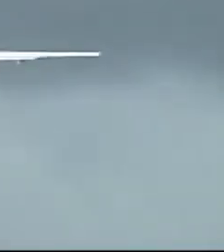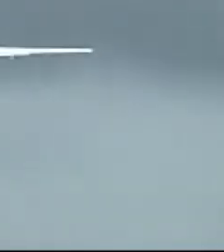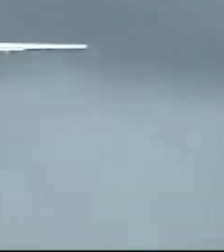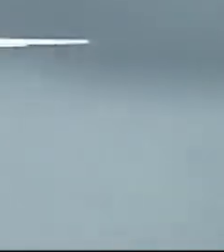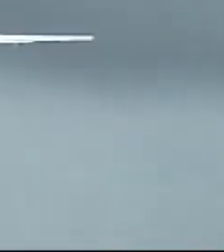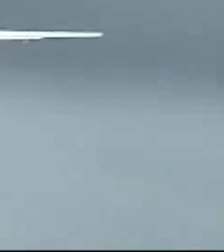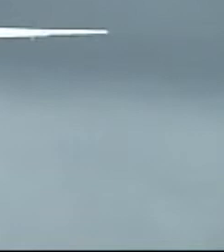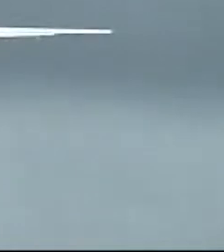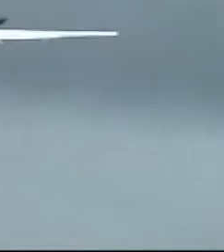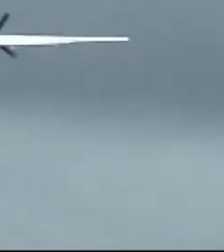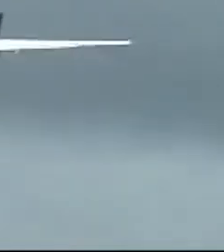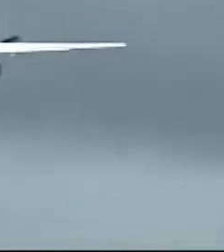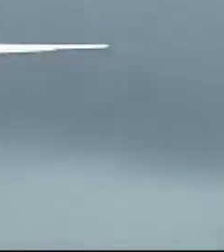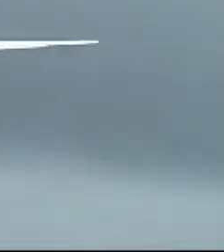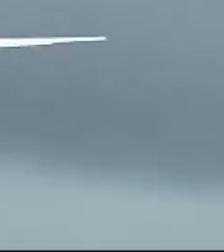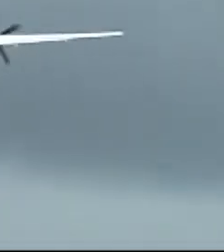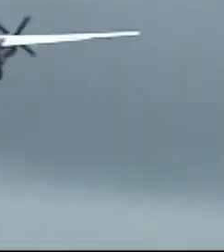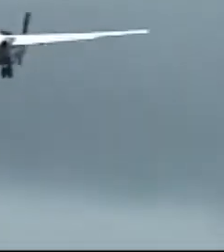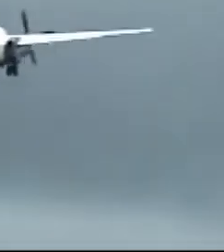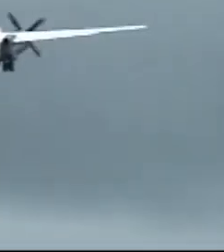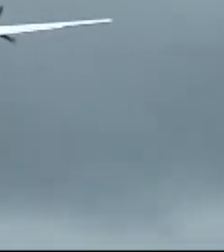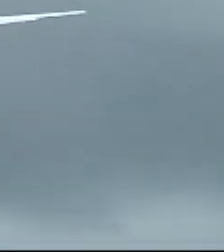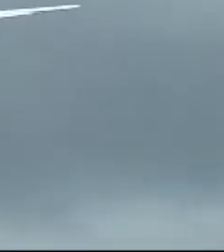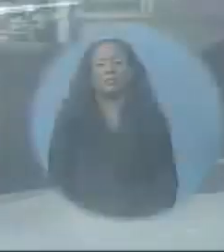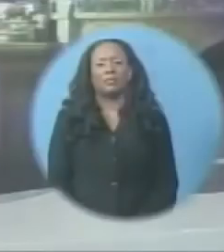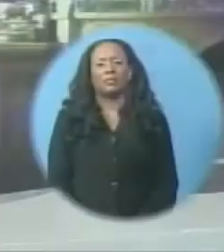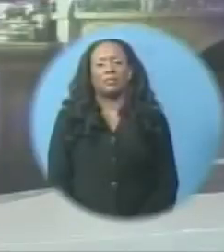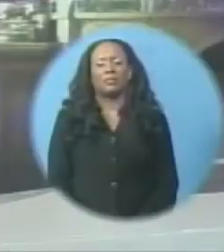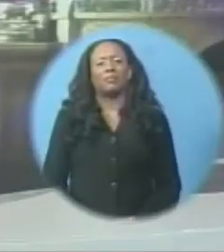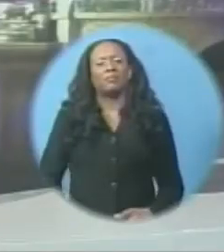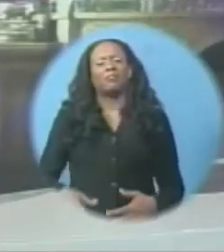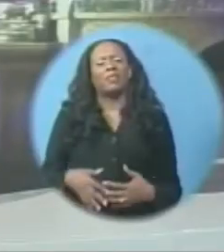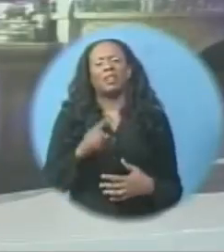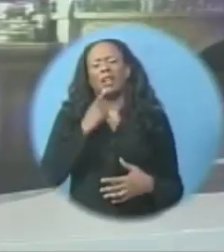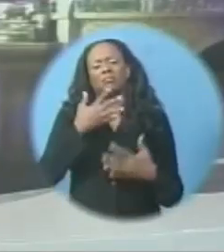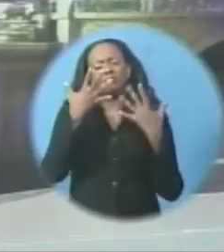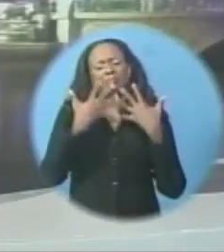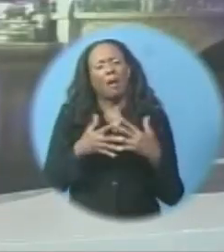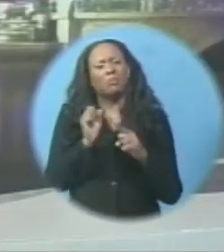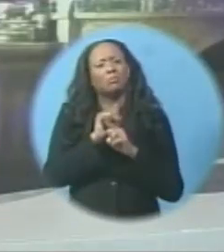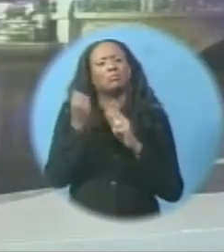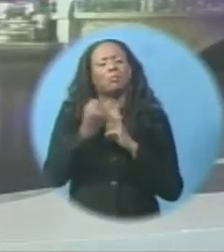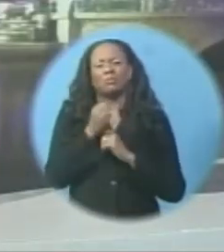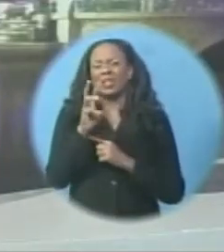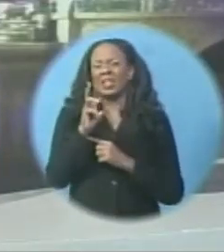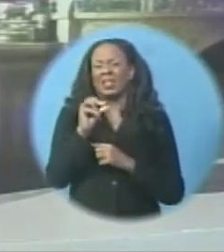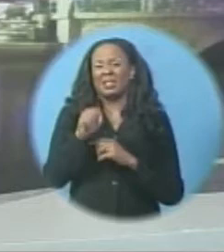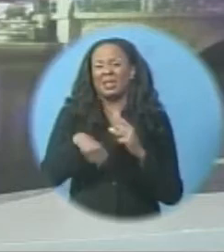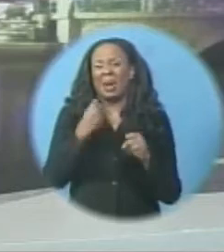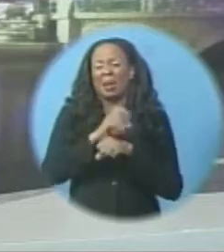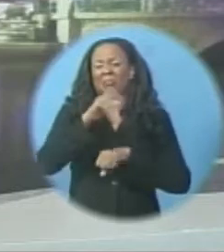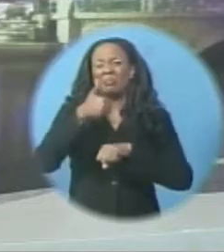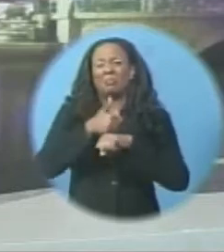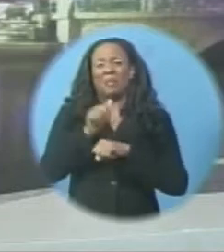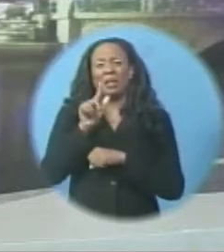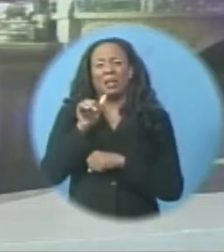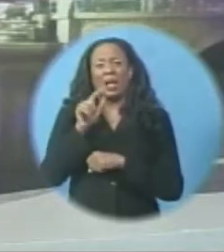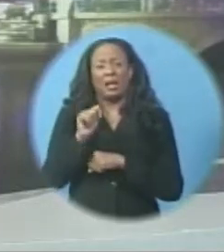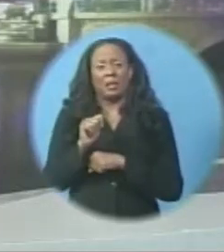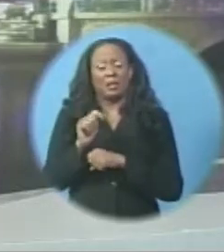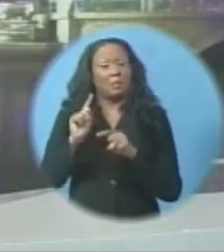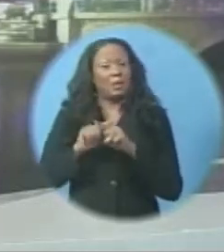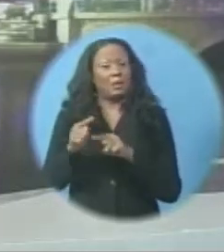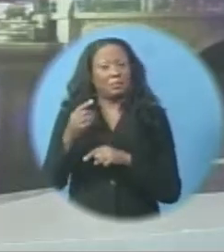workers and has survived for 60 years when many others have gone under. He warns that if the current